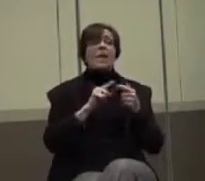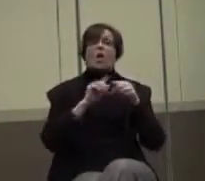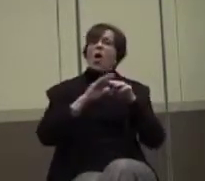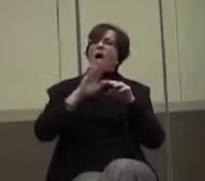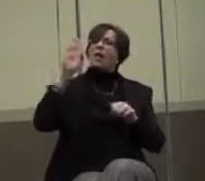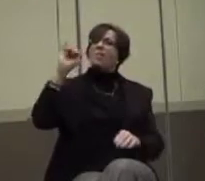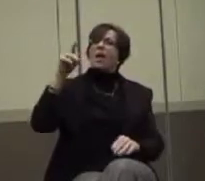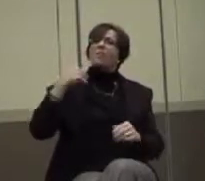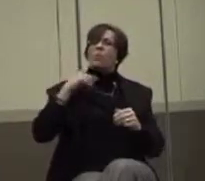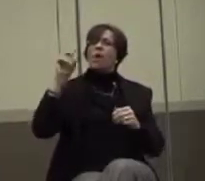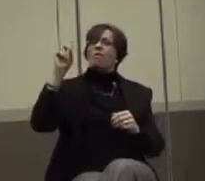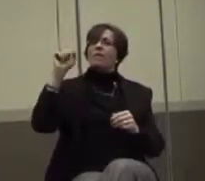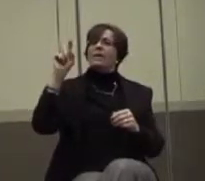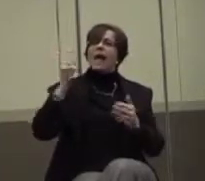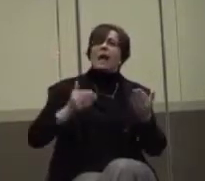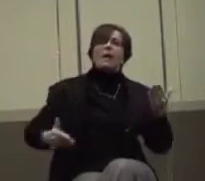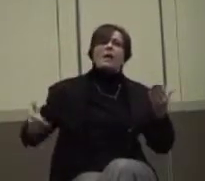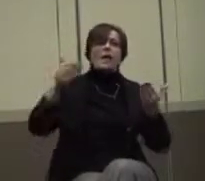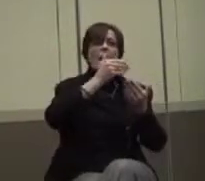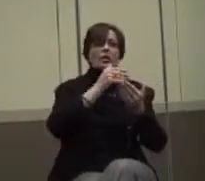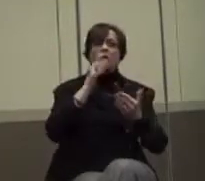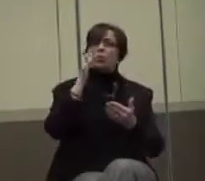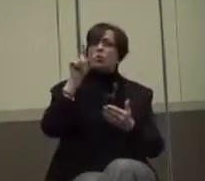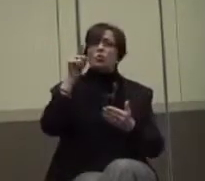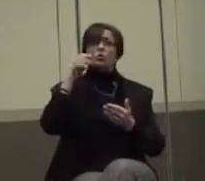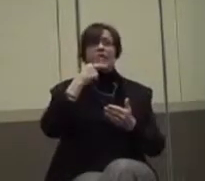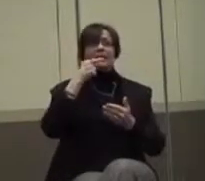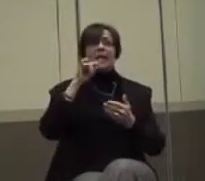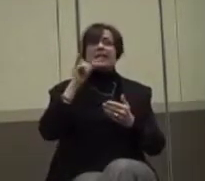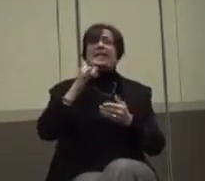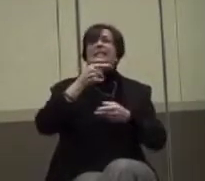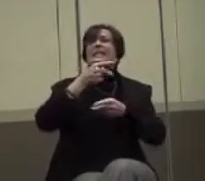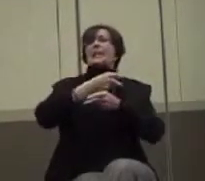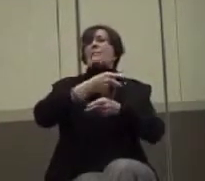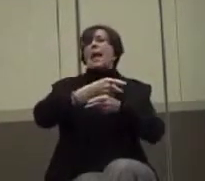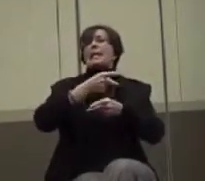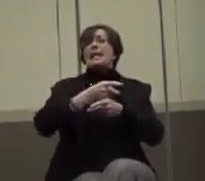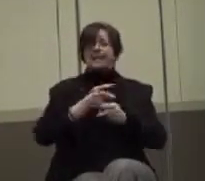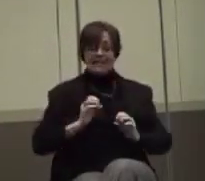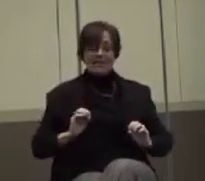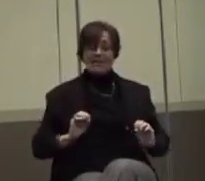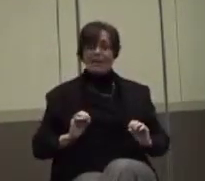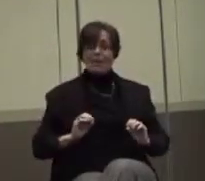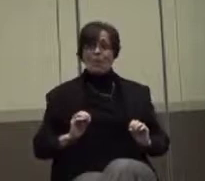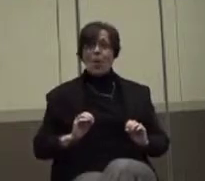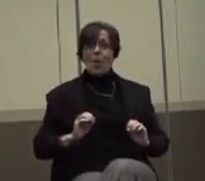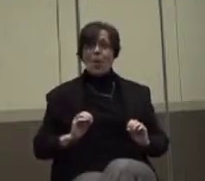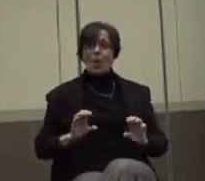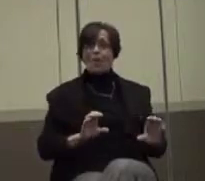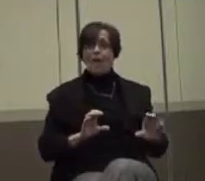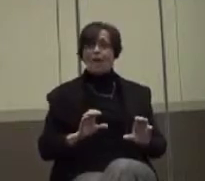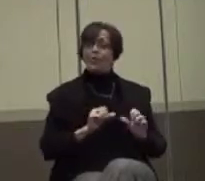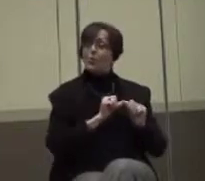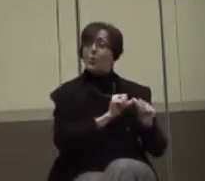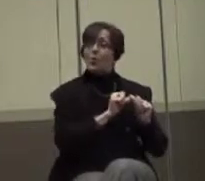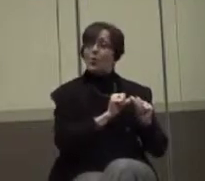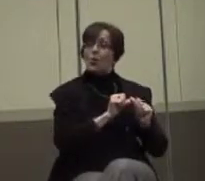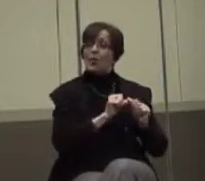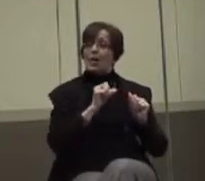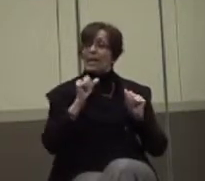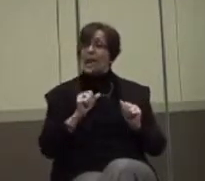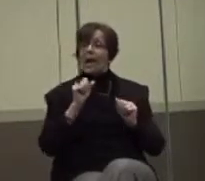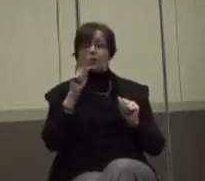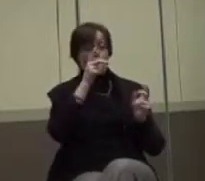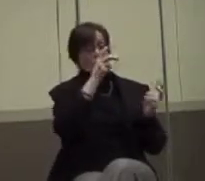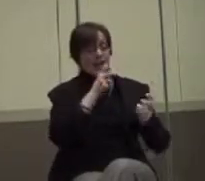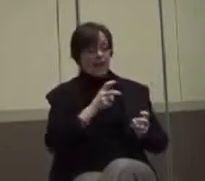collection, and would you just say this is a maintenance of 0 behavior? I mean, it becomes, can't you just take that information and write it